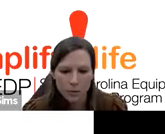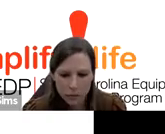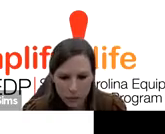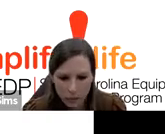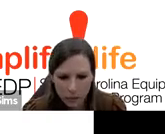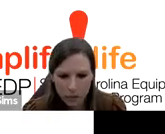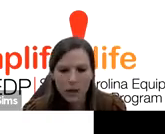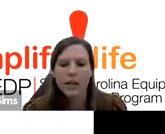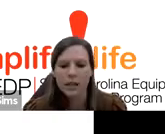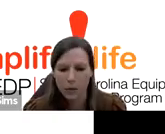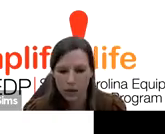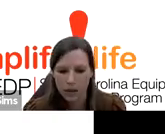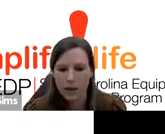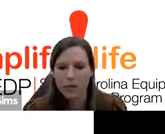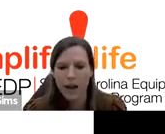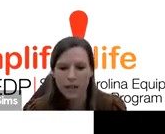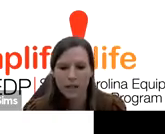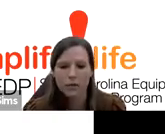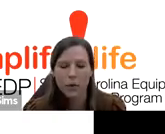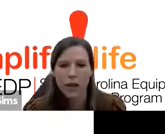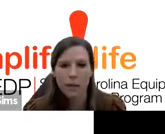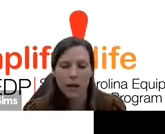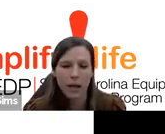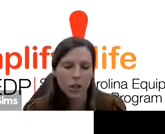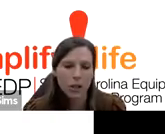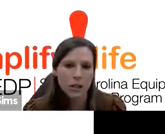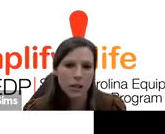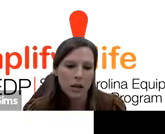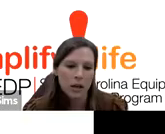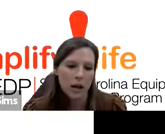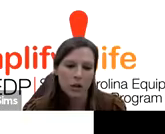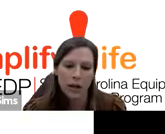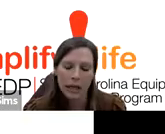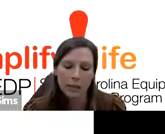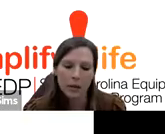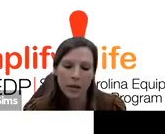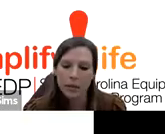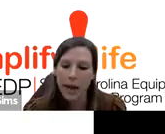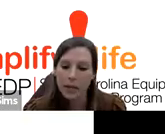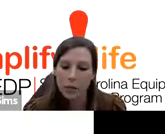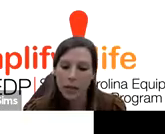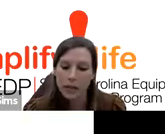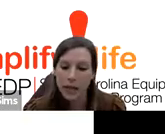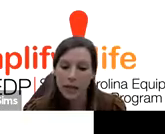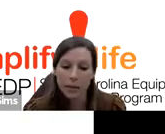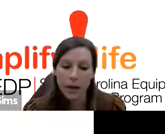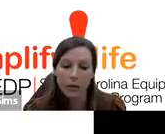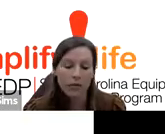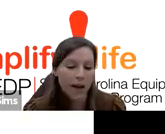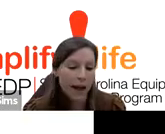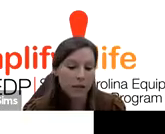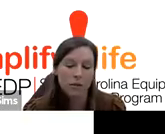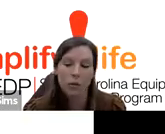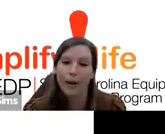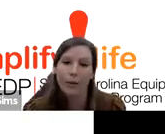Yes, we do accept faxes for the applications. You can email them back to us, scan an